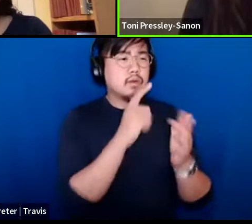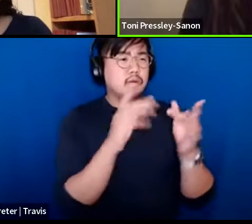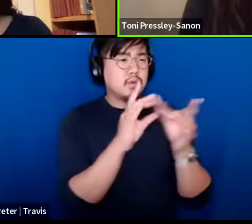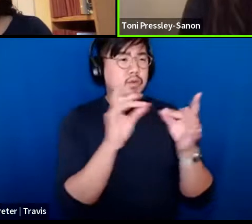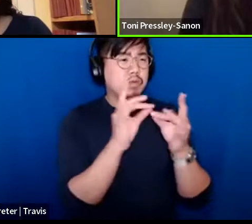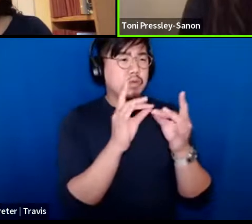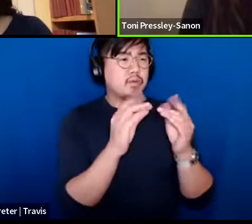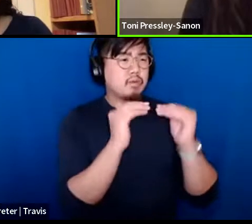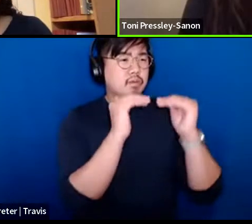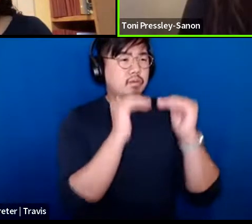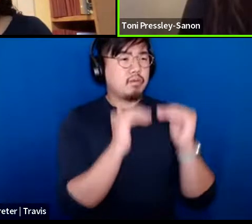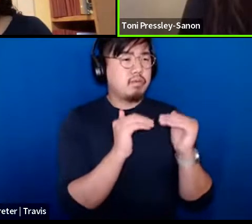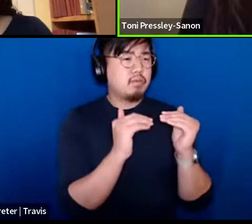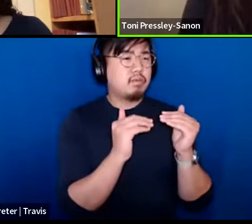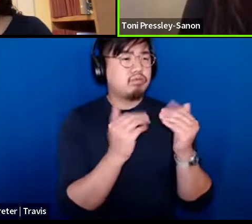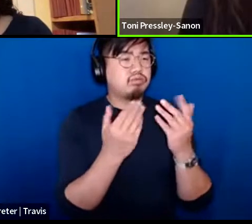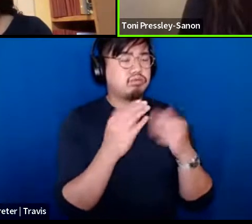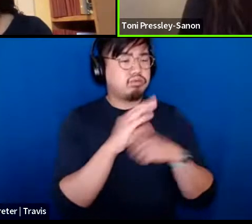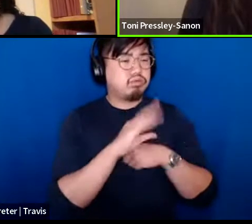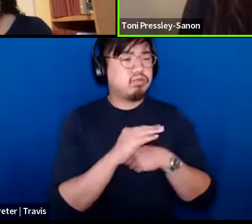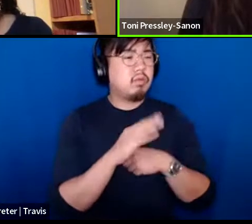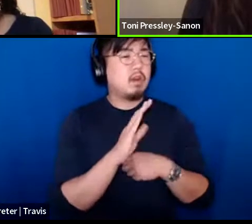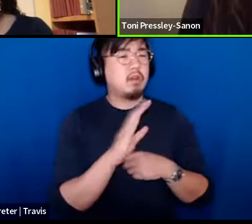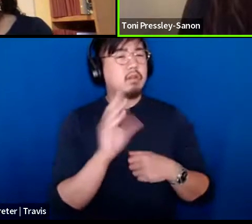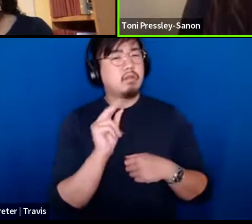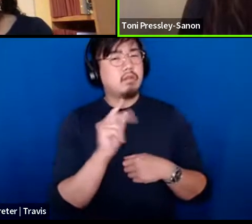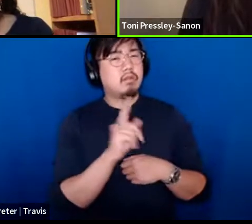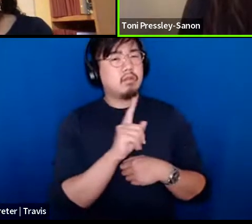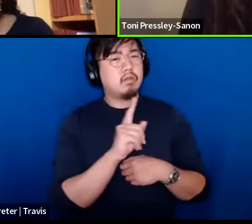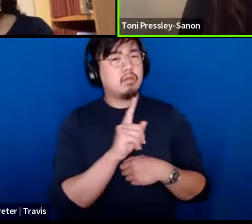that has been really, really powerful for me.